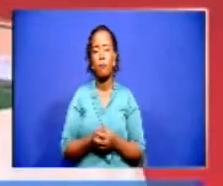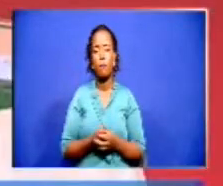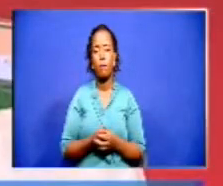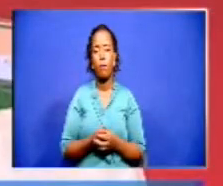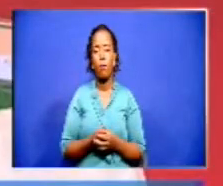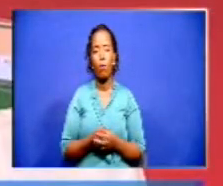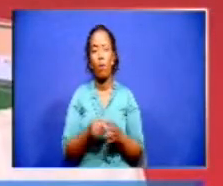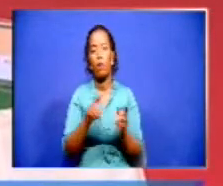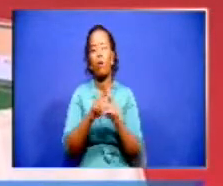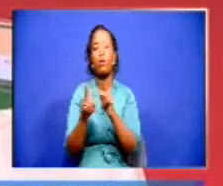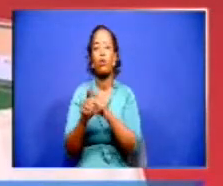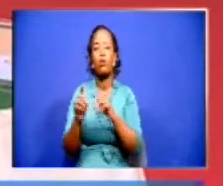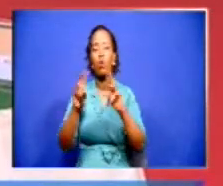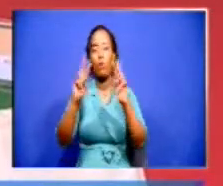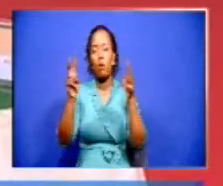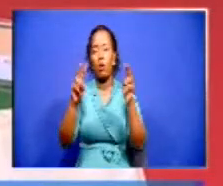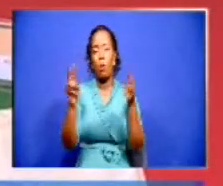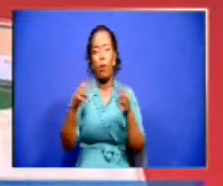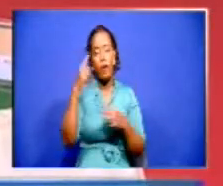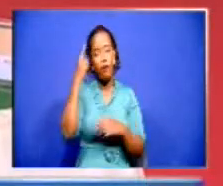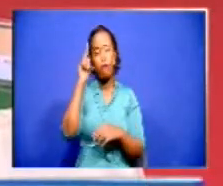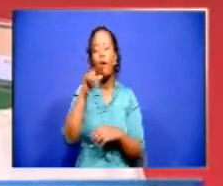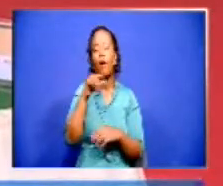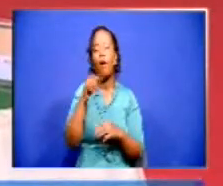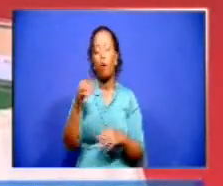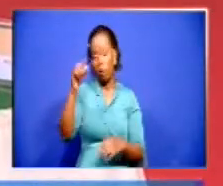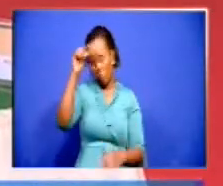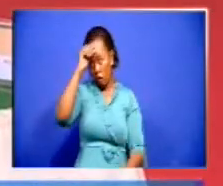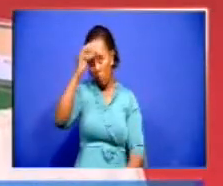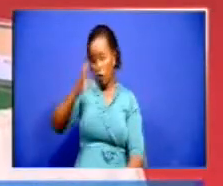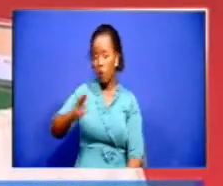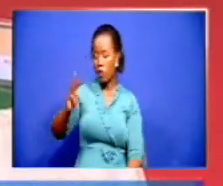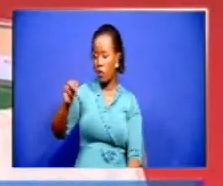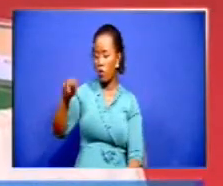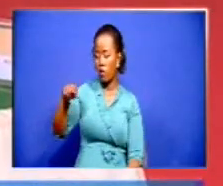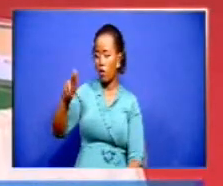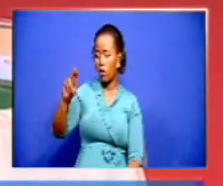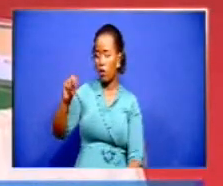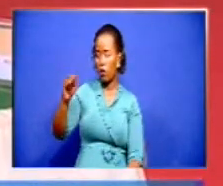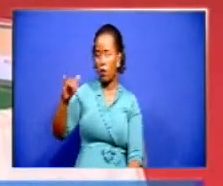in the matter for Munya. The Chief Justice wrote